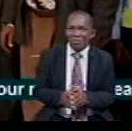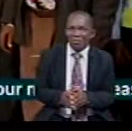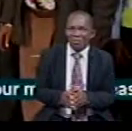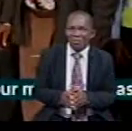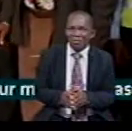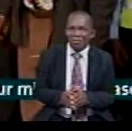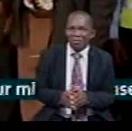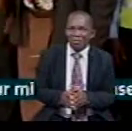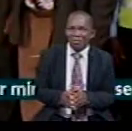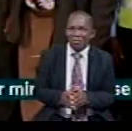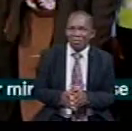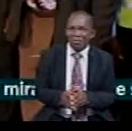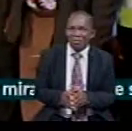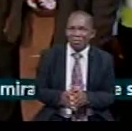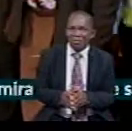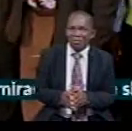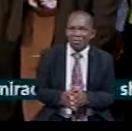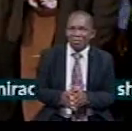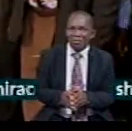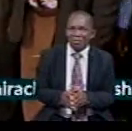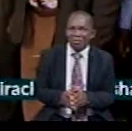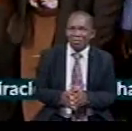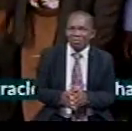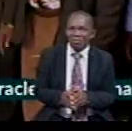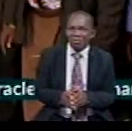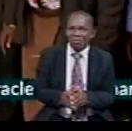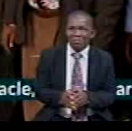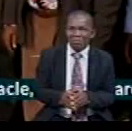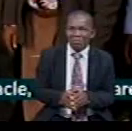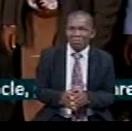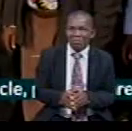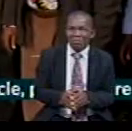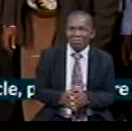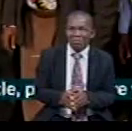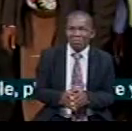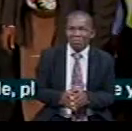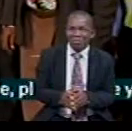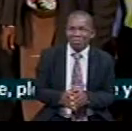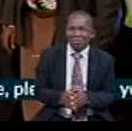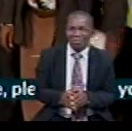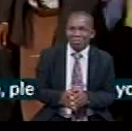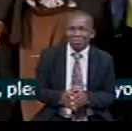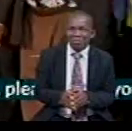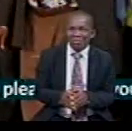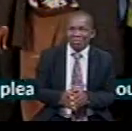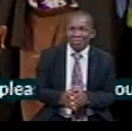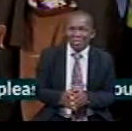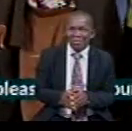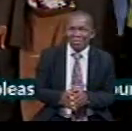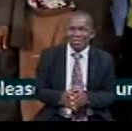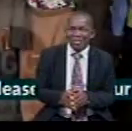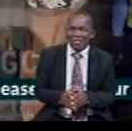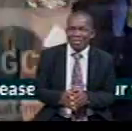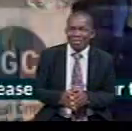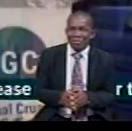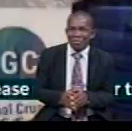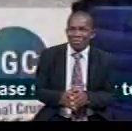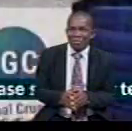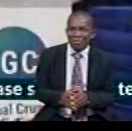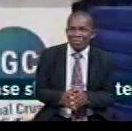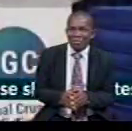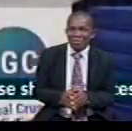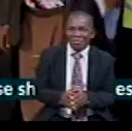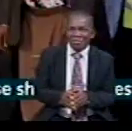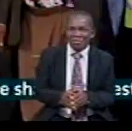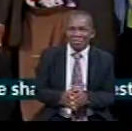na mani ebe bre o nyamia oyen sentre ni nyami hallelujah o nyamia oyen